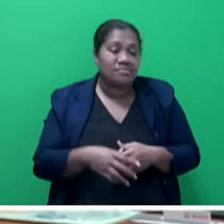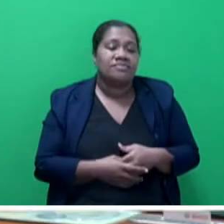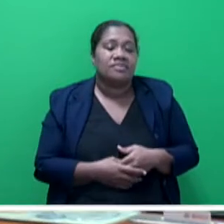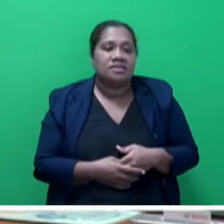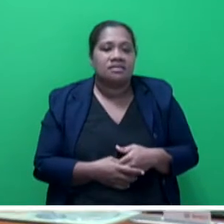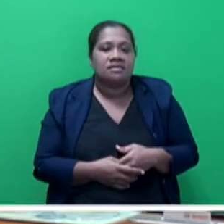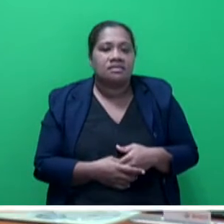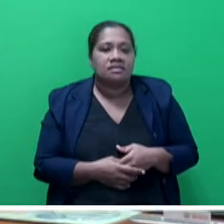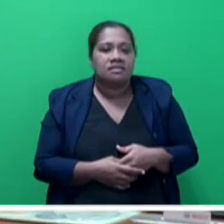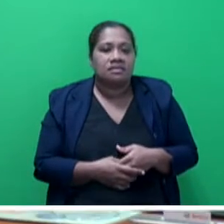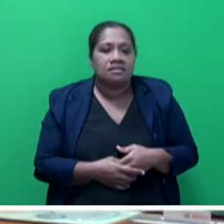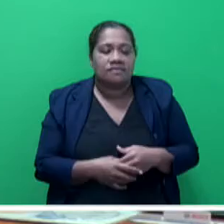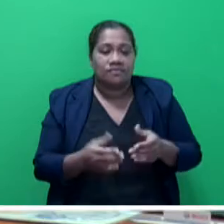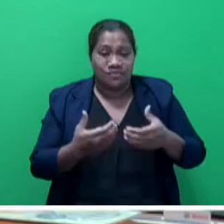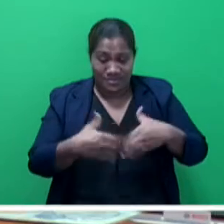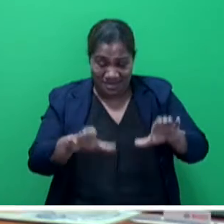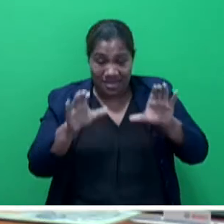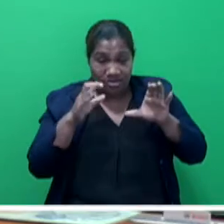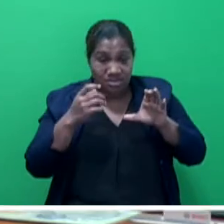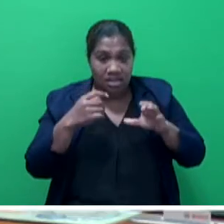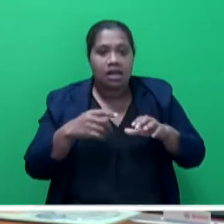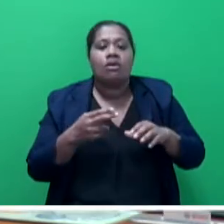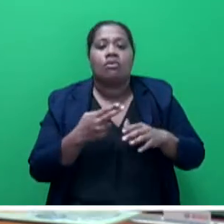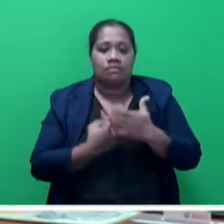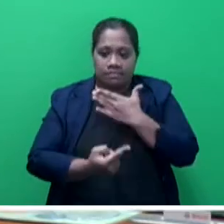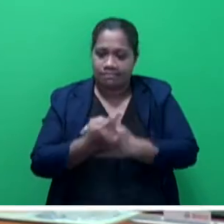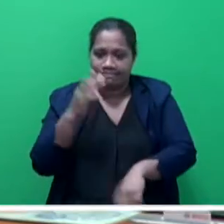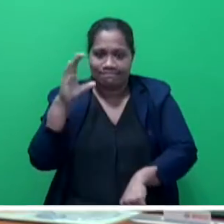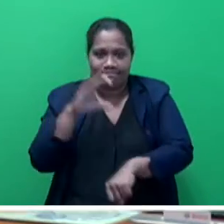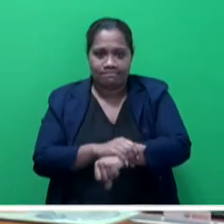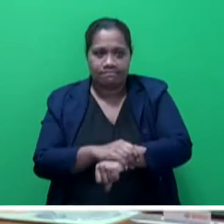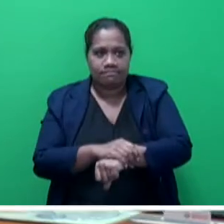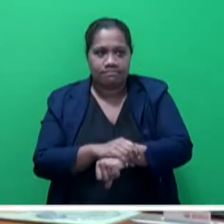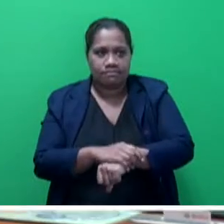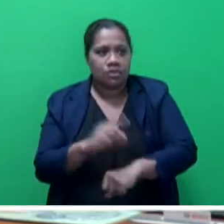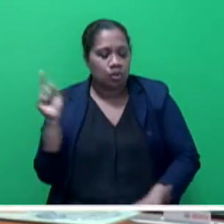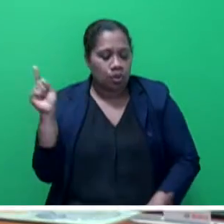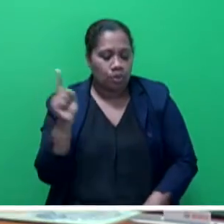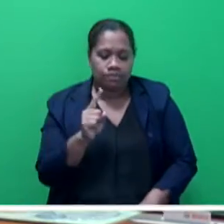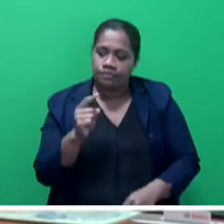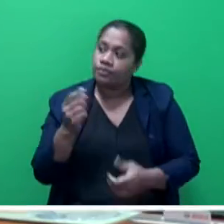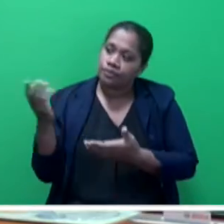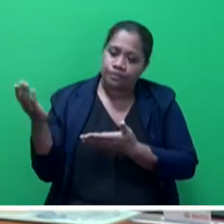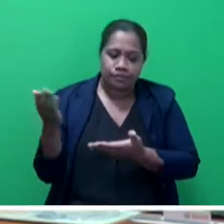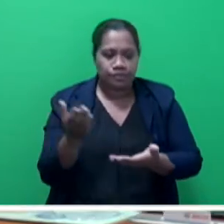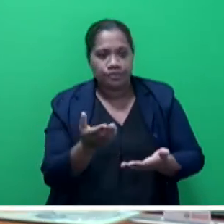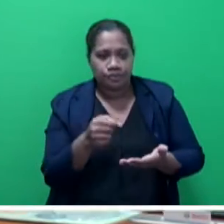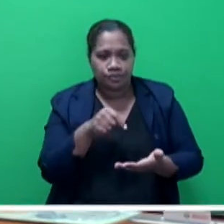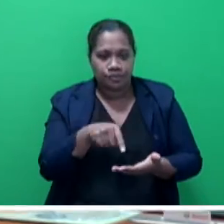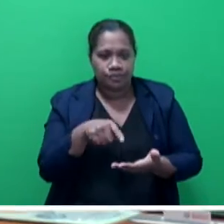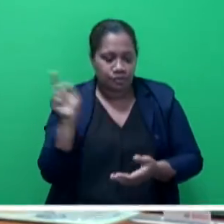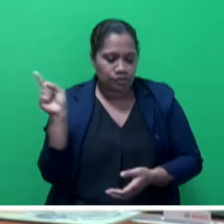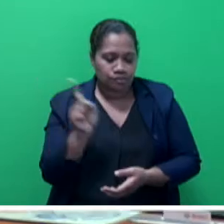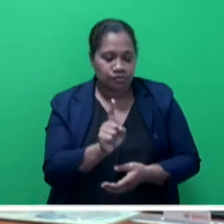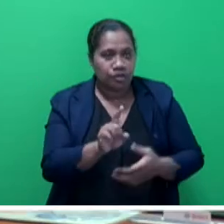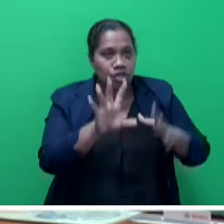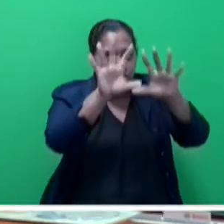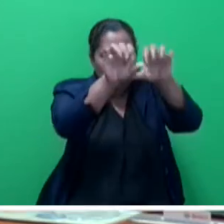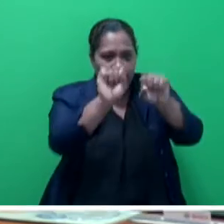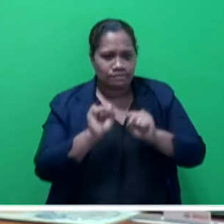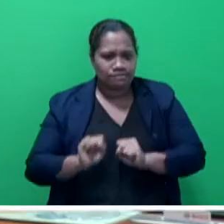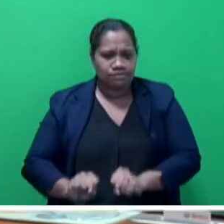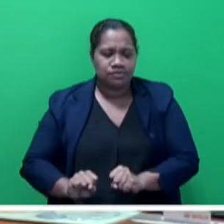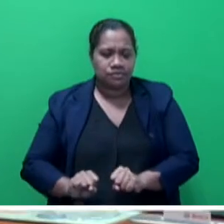workers, then the police team were actually brought in during the removal of